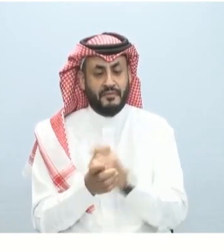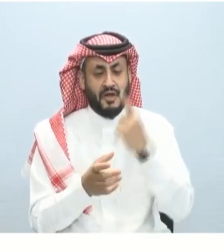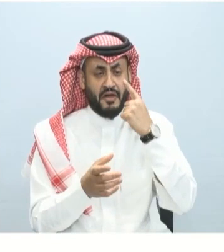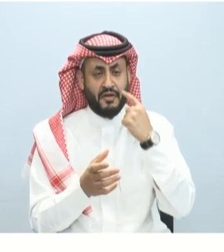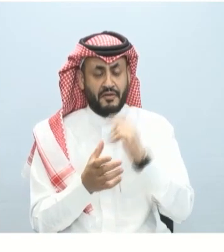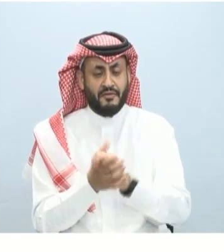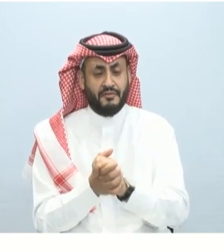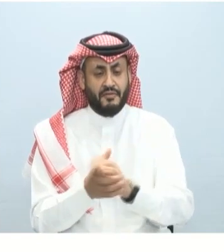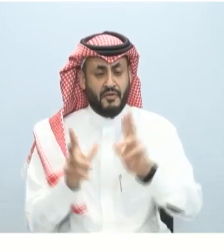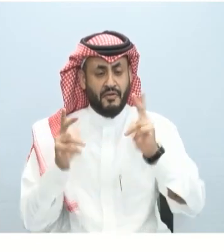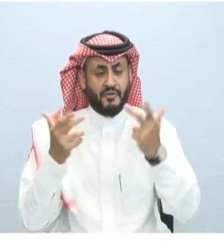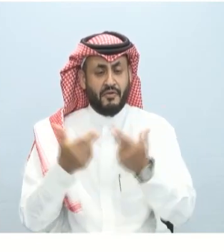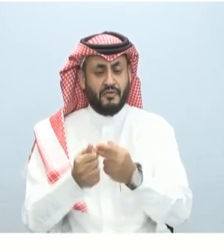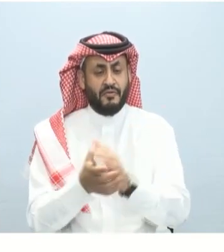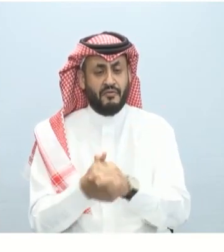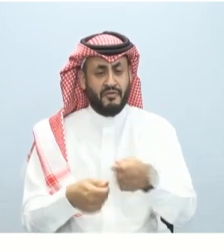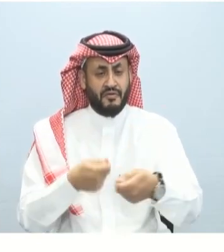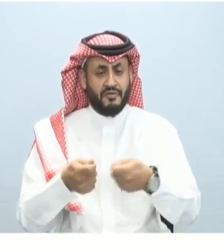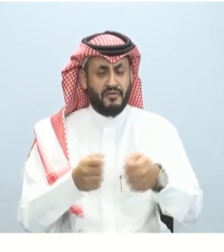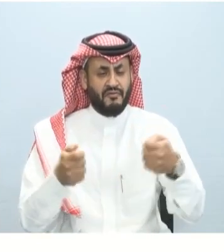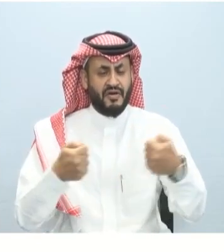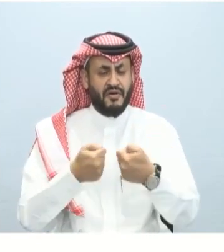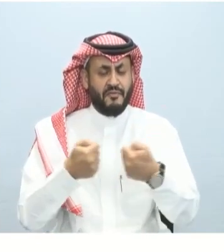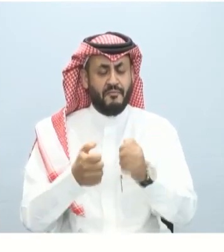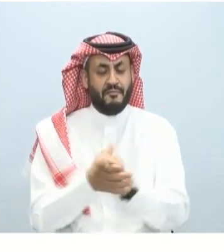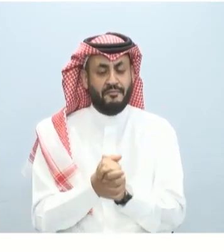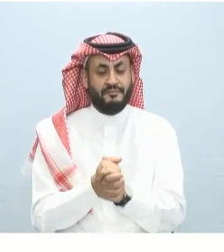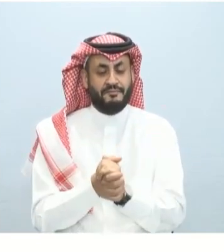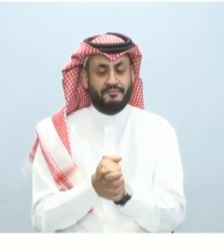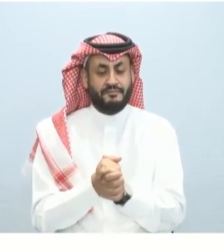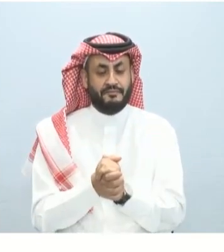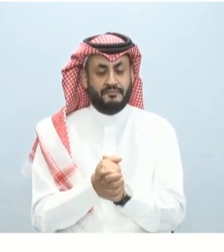Health, social, and financial challenges.